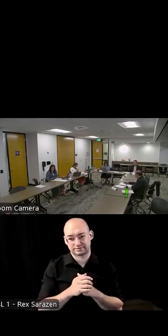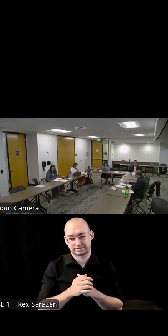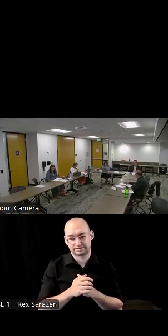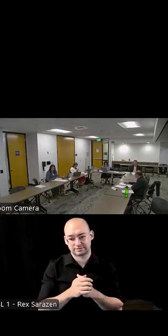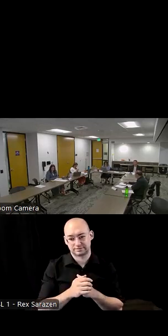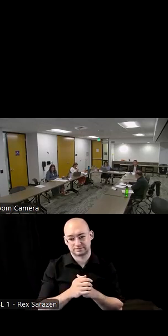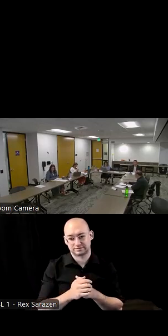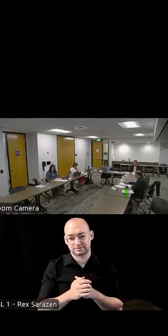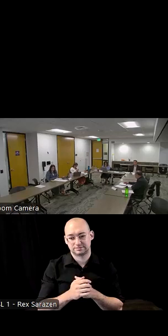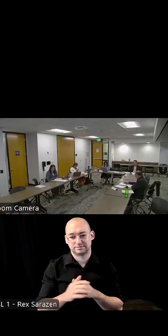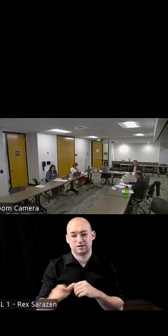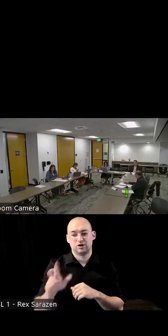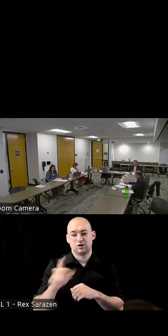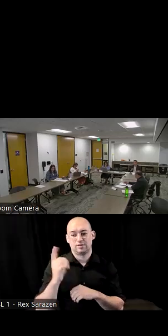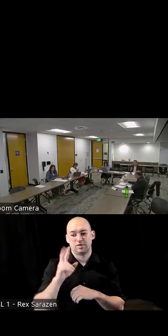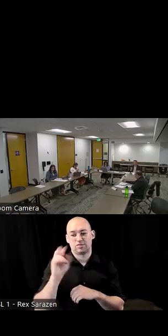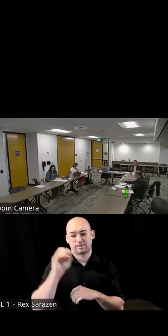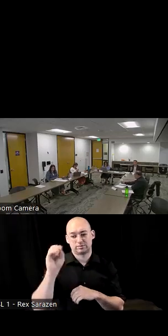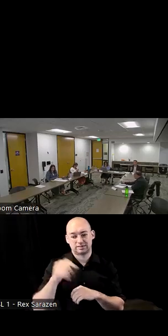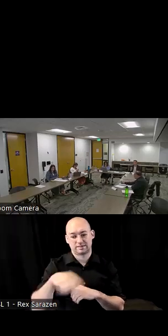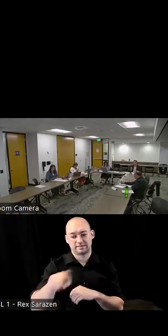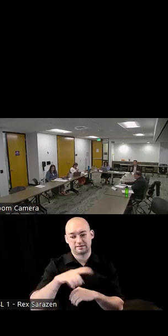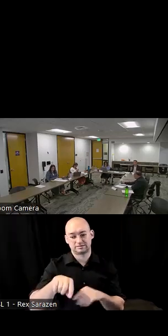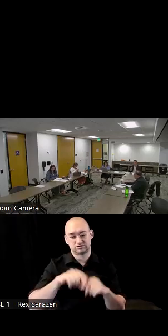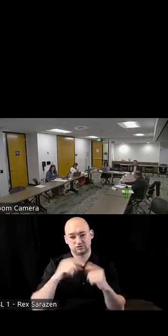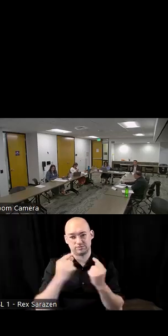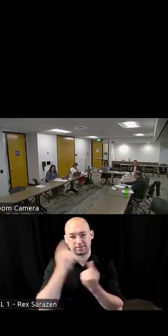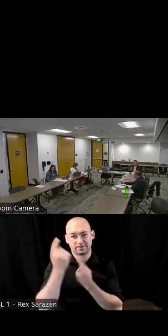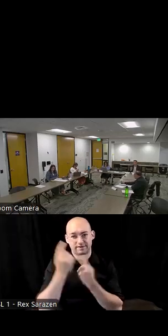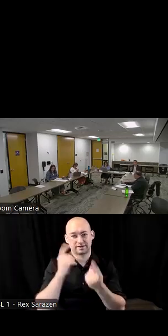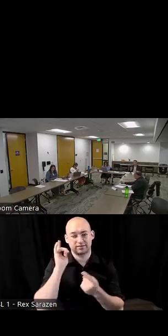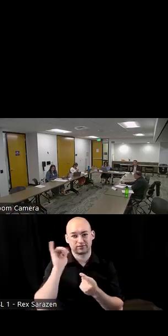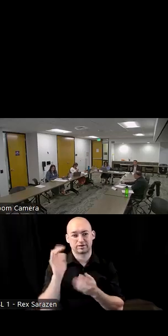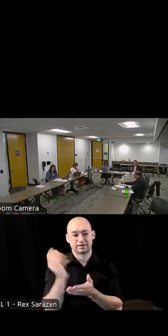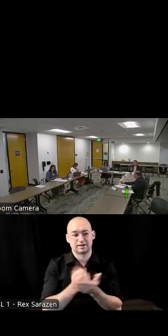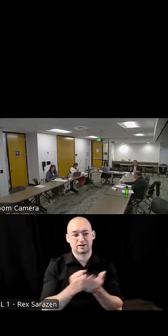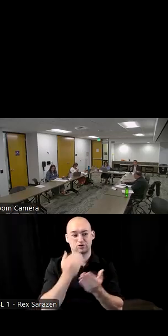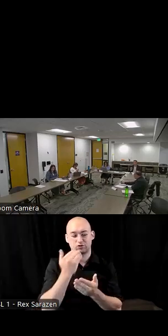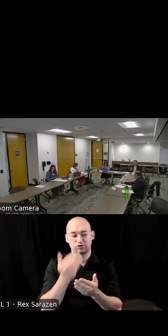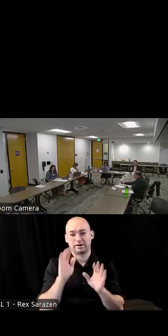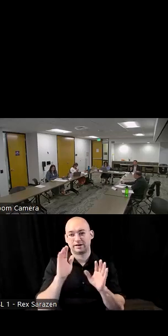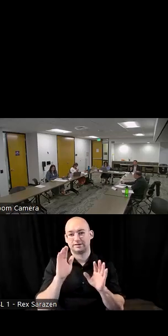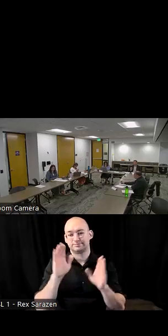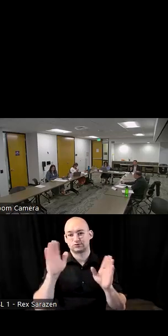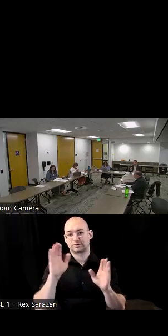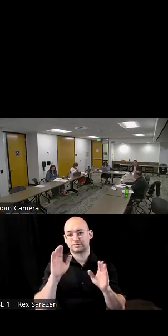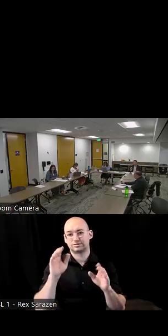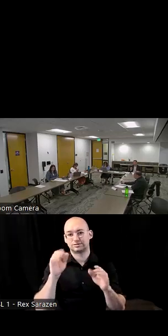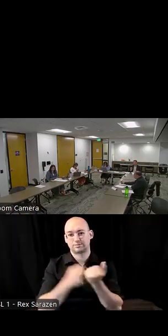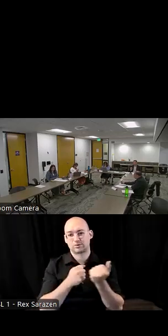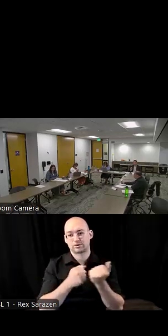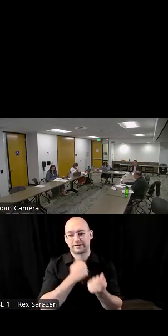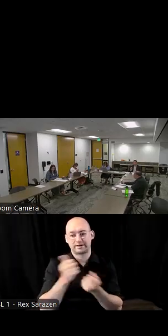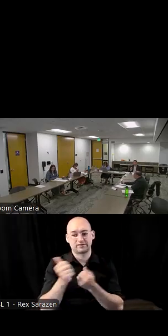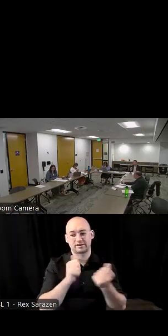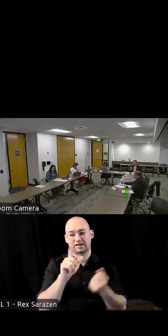So only 30% of these populations think that in California, you get good to excellent support in navigating